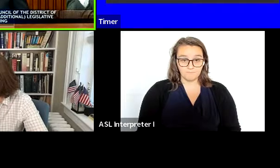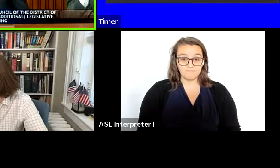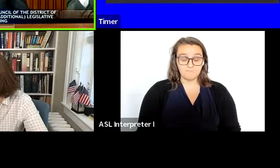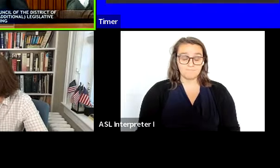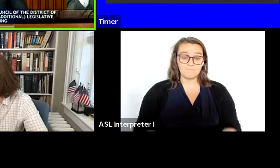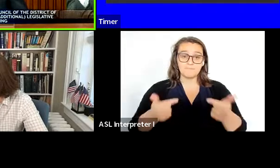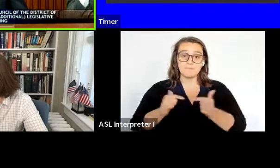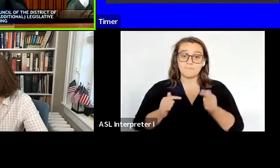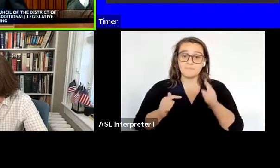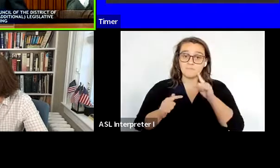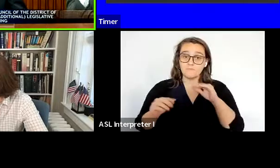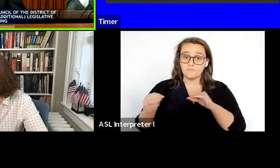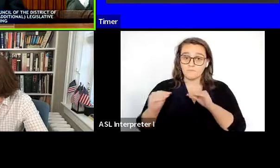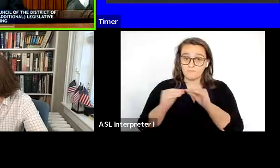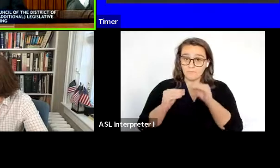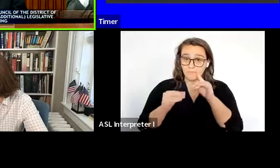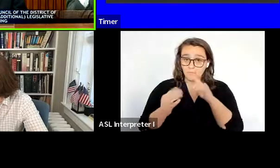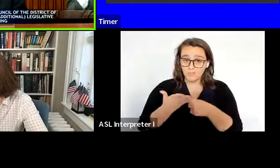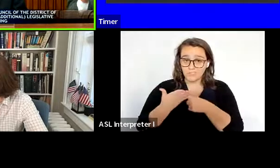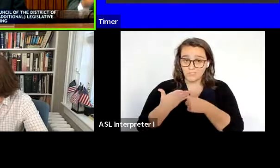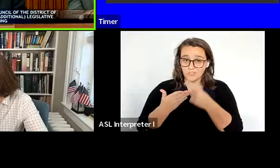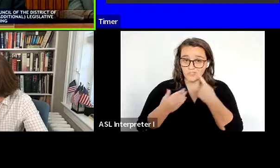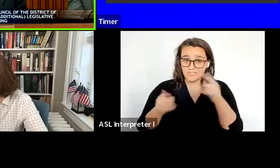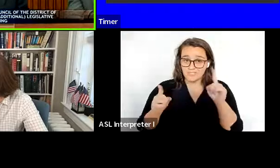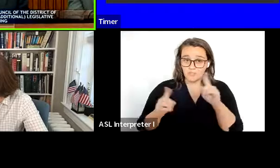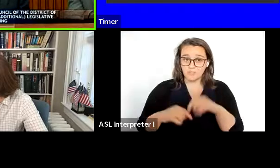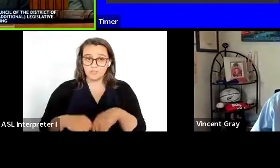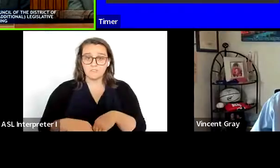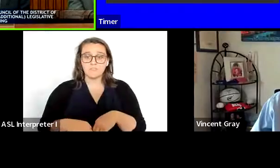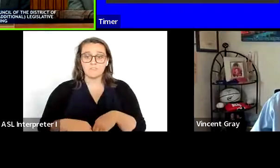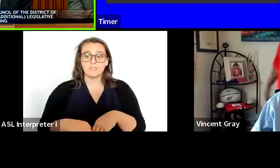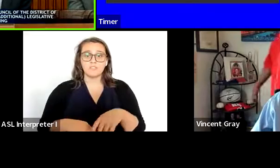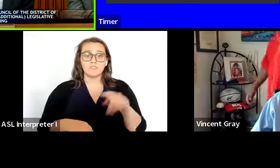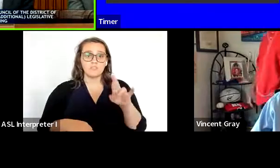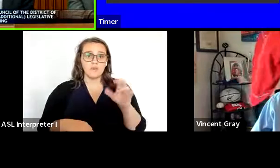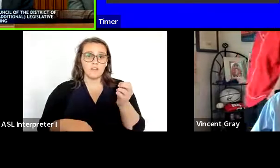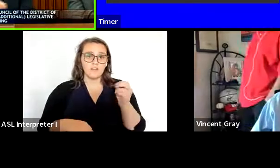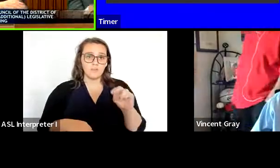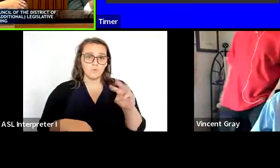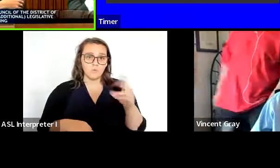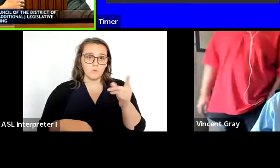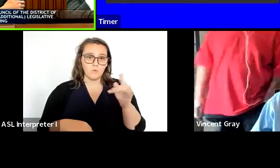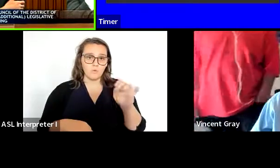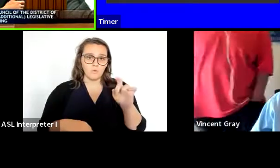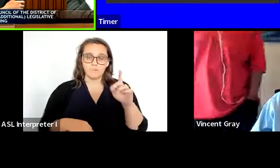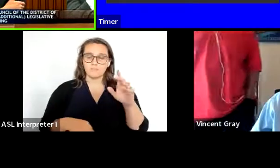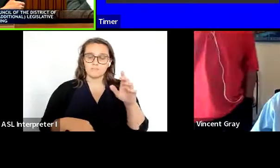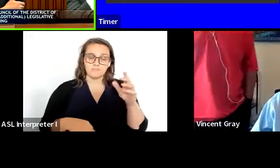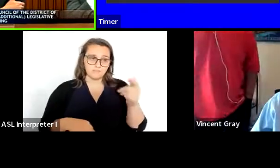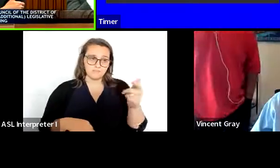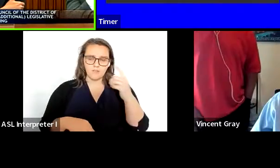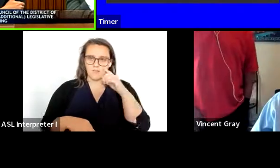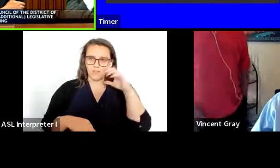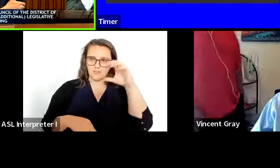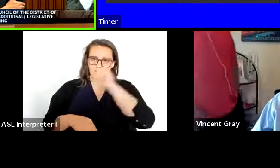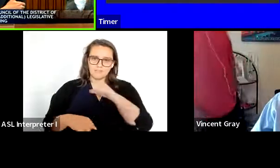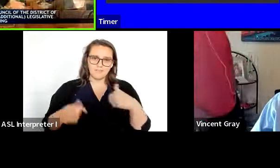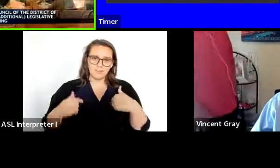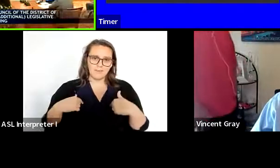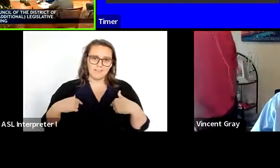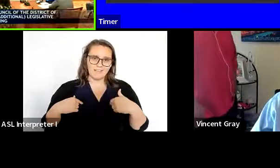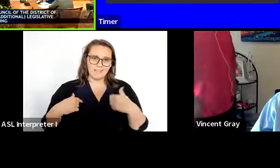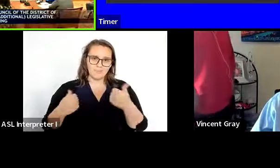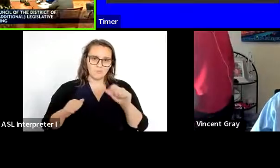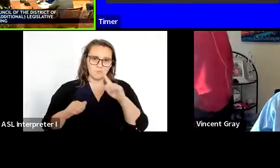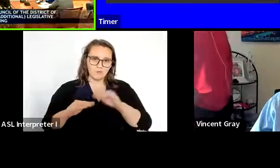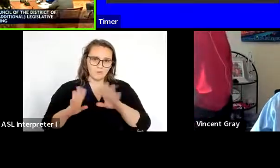Is there further discussion on the declaration? Yes, Chairman. Councilmember Trammell. I guess for me, I'm just trying to get